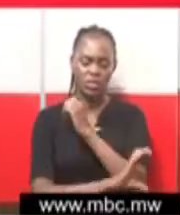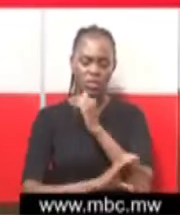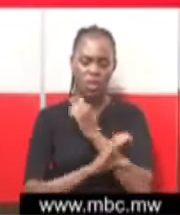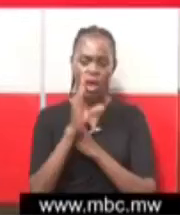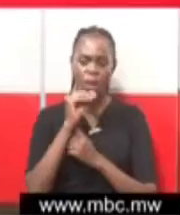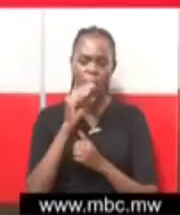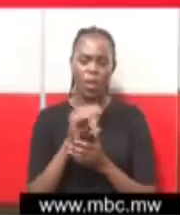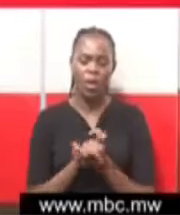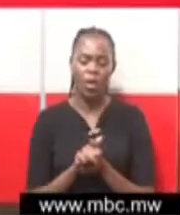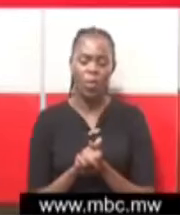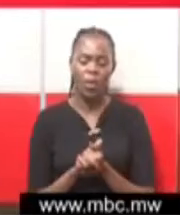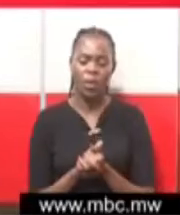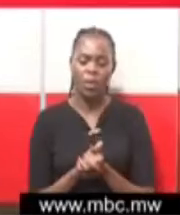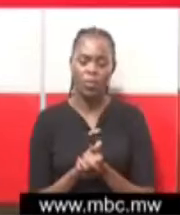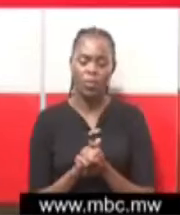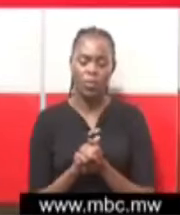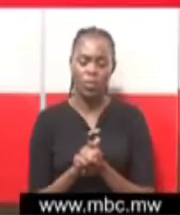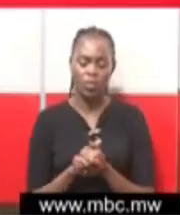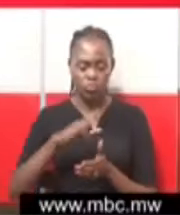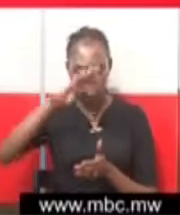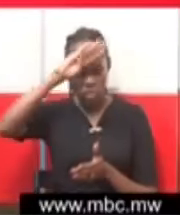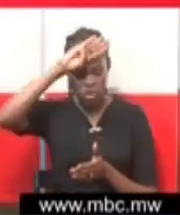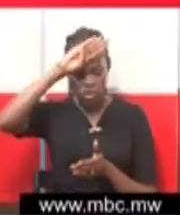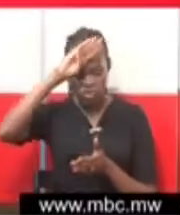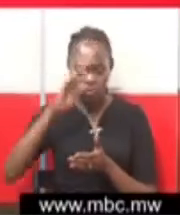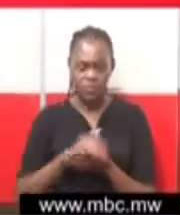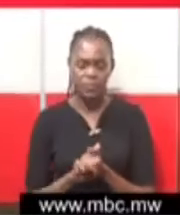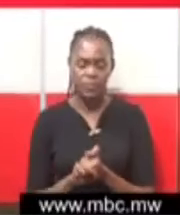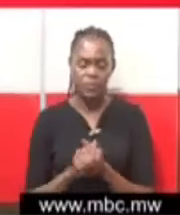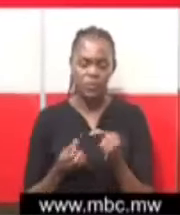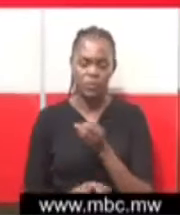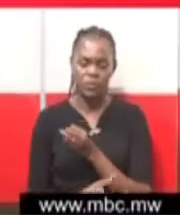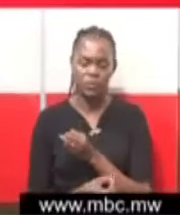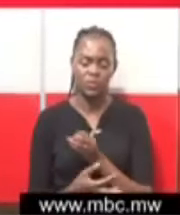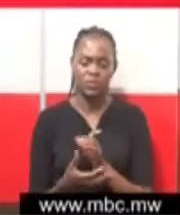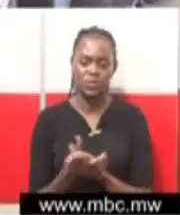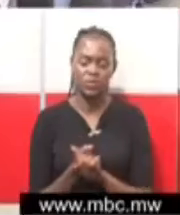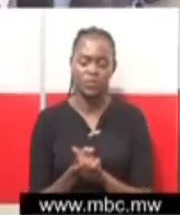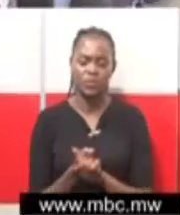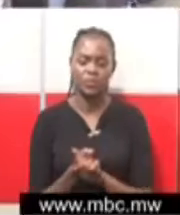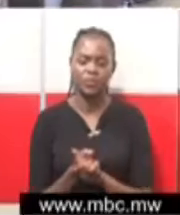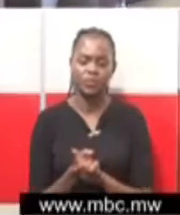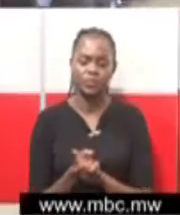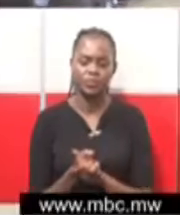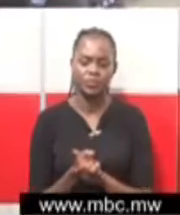remarks in Deza at the launch of the strategy. Margaret Mabando has the report.